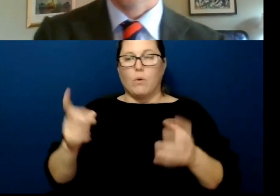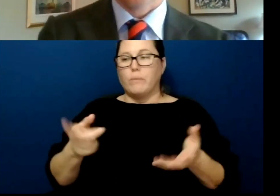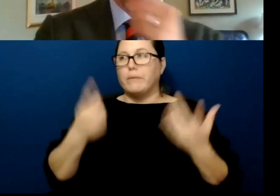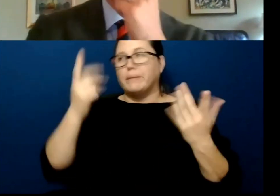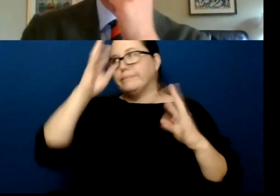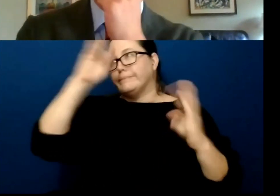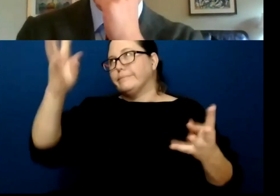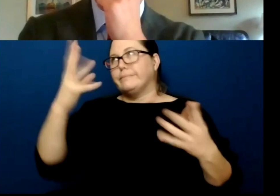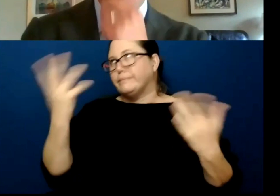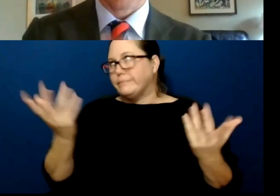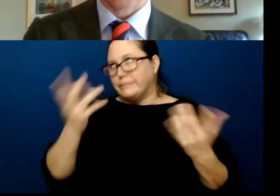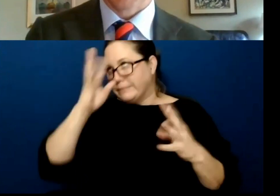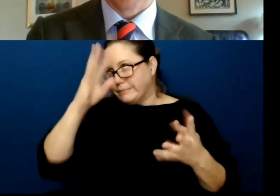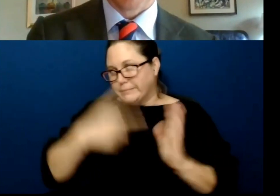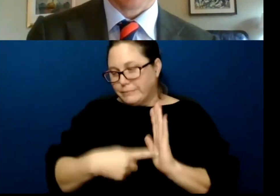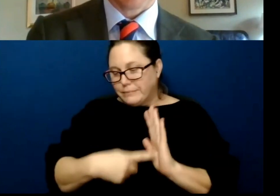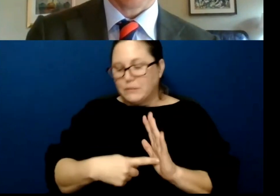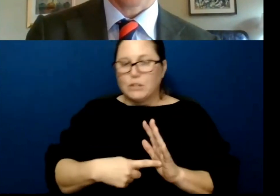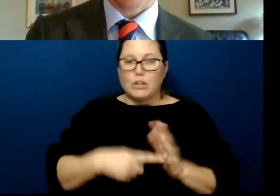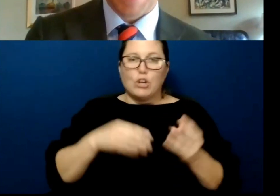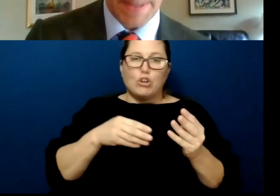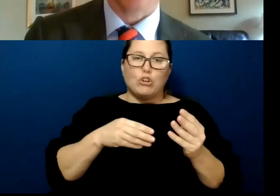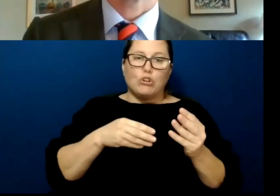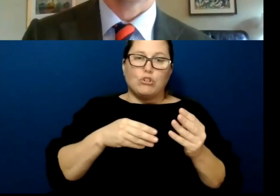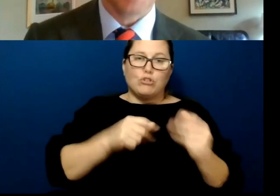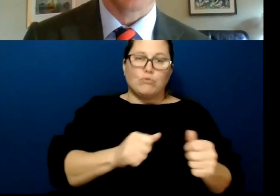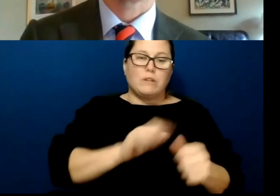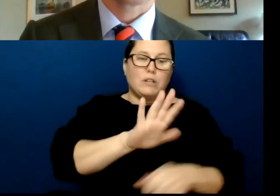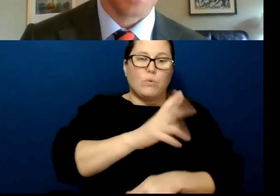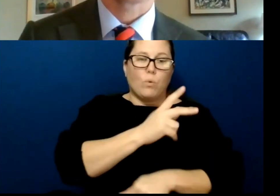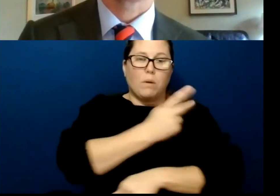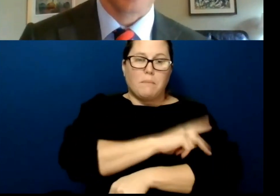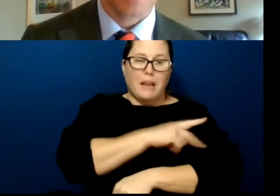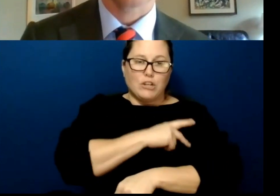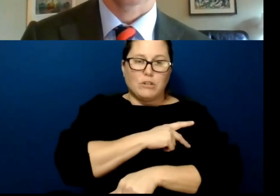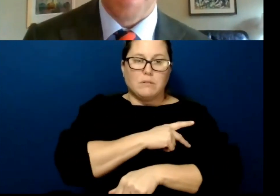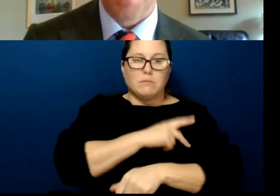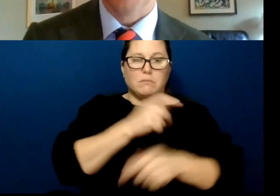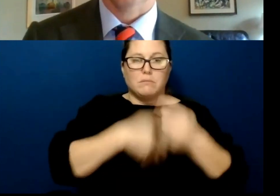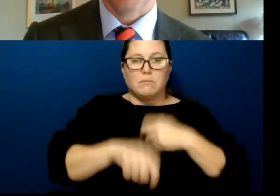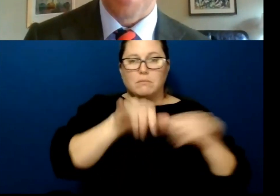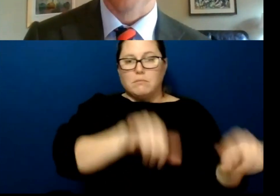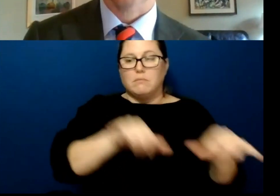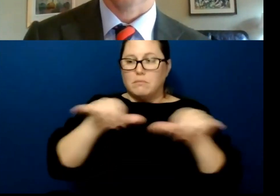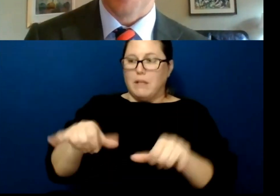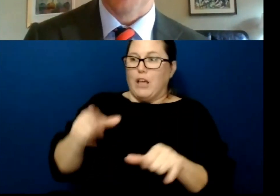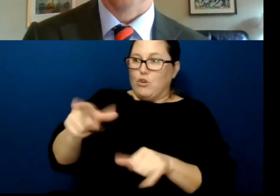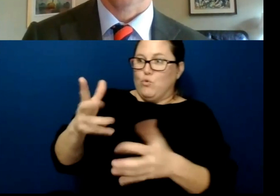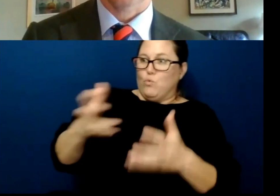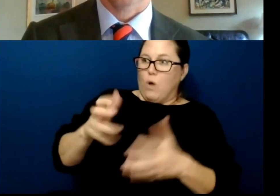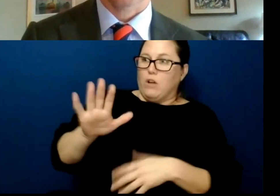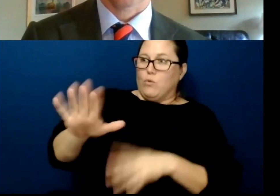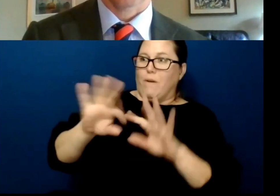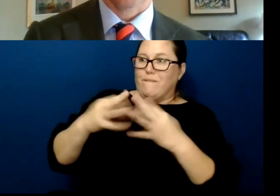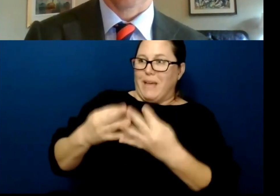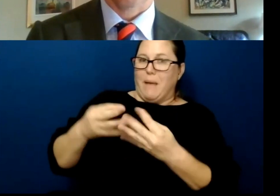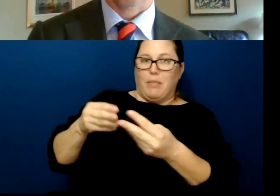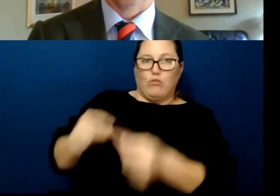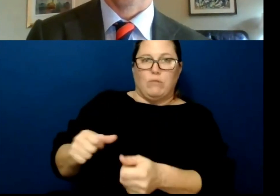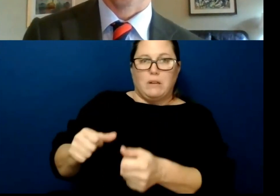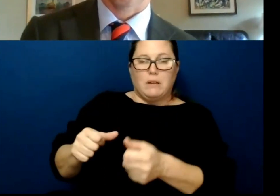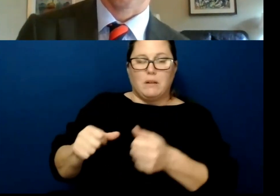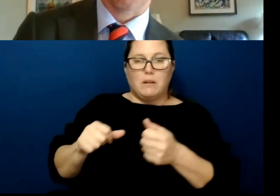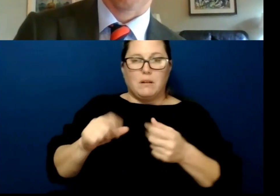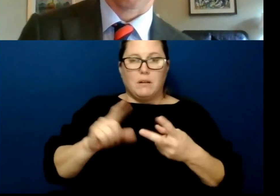treat patients like you would want your family members to be treated, or someone's motto might be Centera's